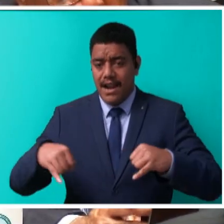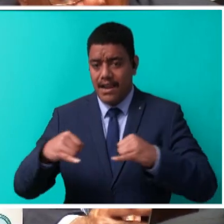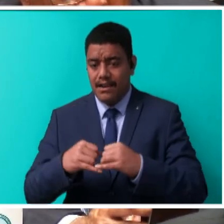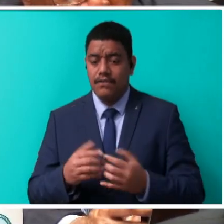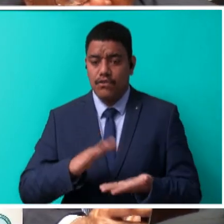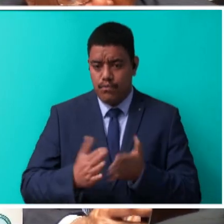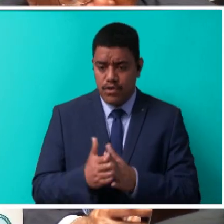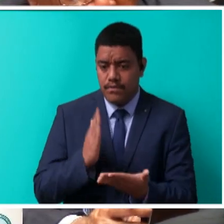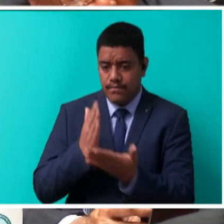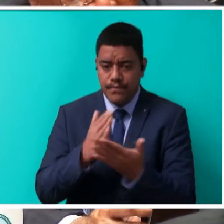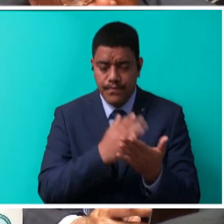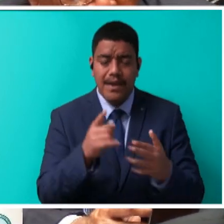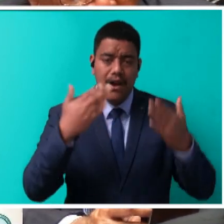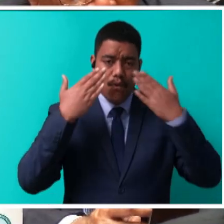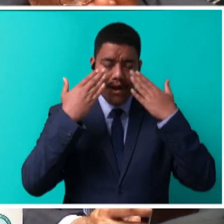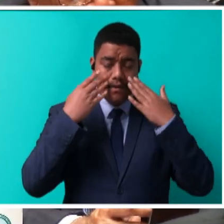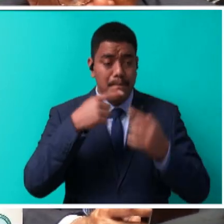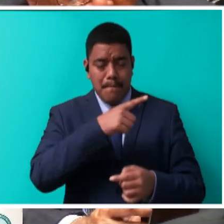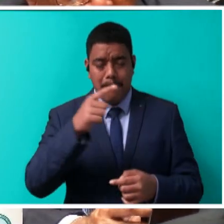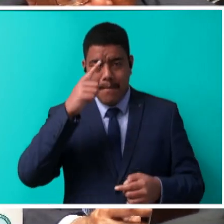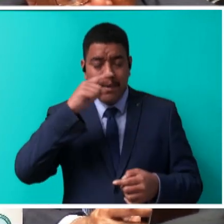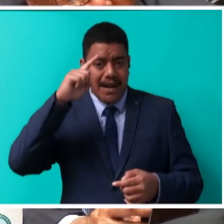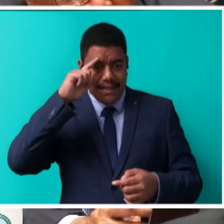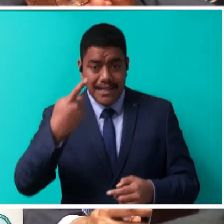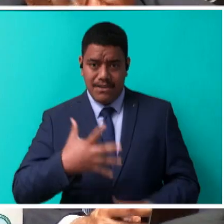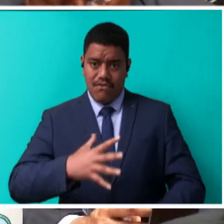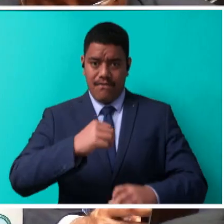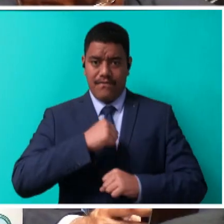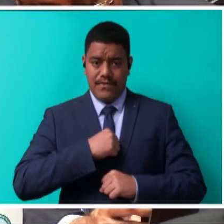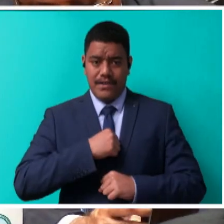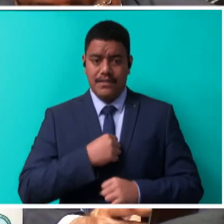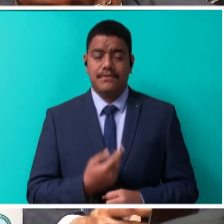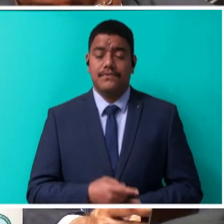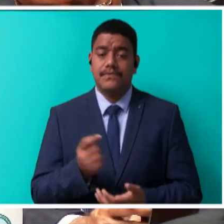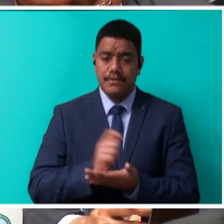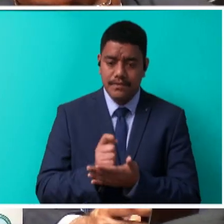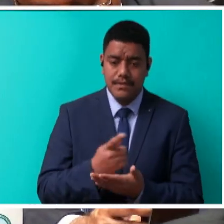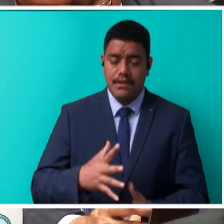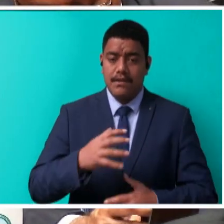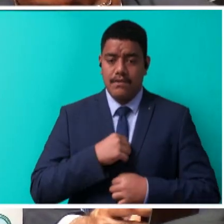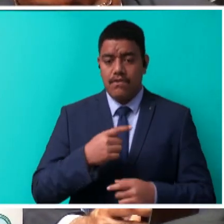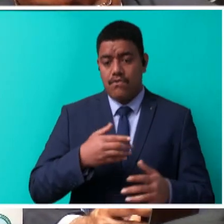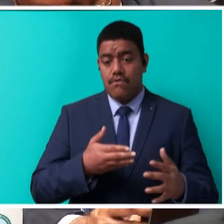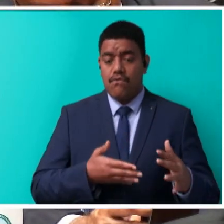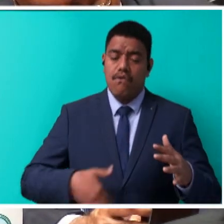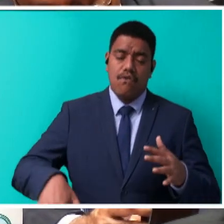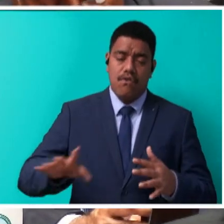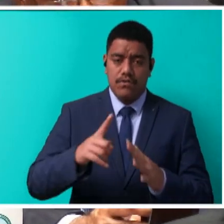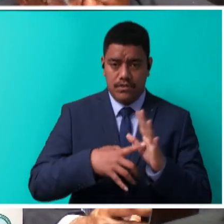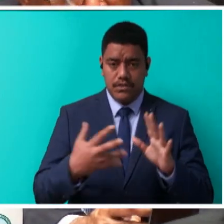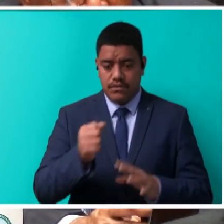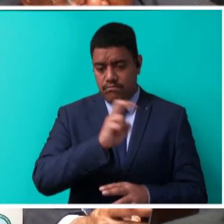engagement and legal awareness to improve public understanding and confidence, transparency, accountability, and good governance across all justice